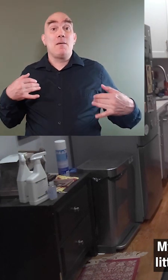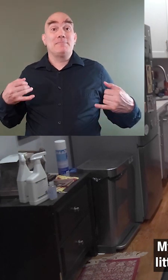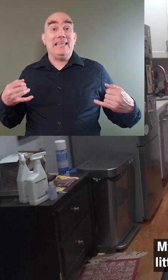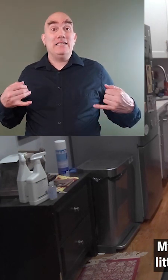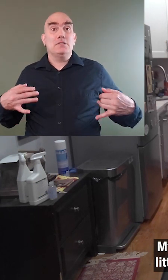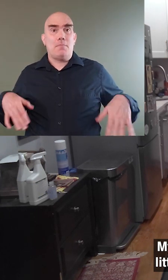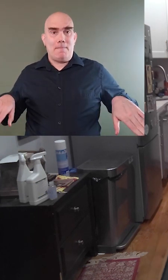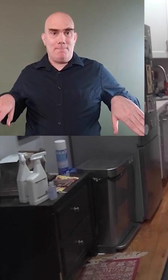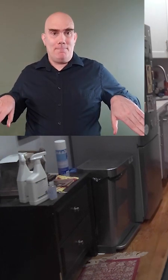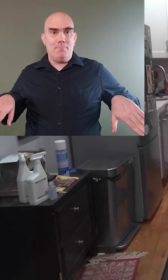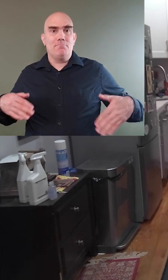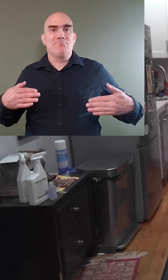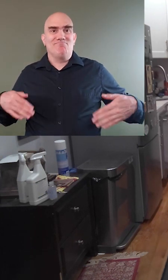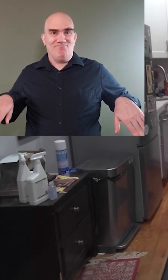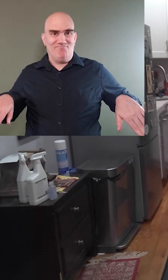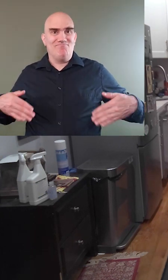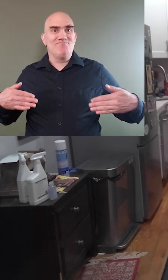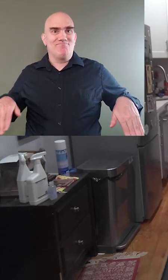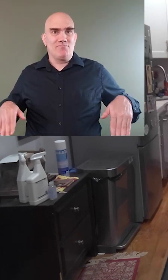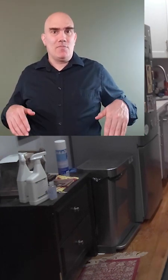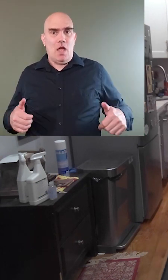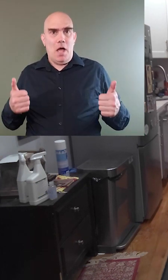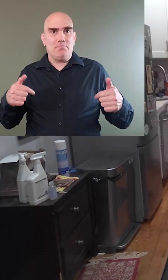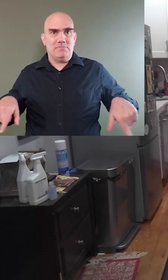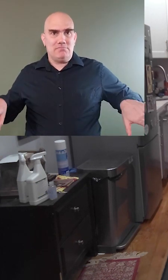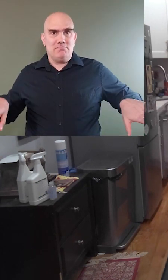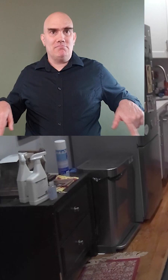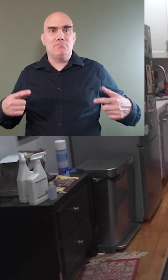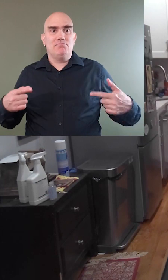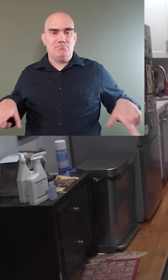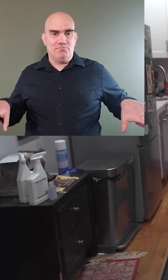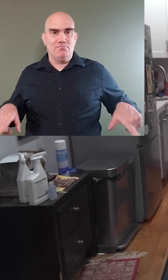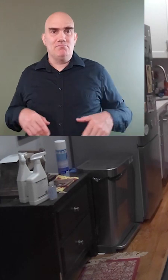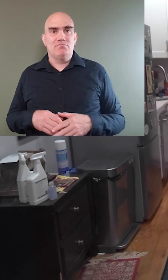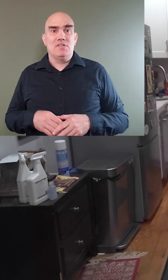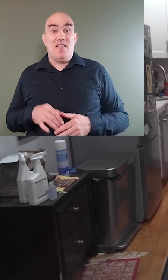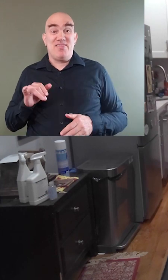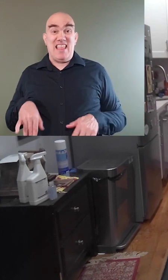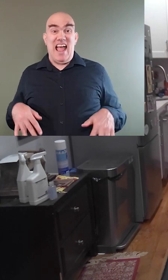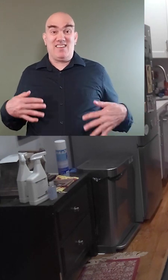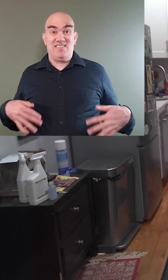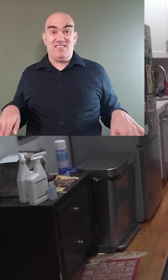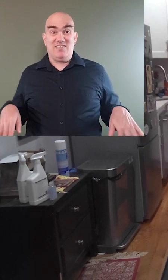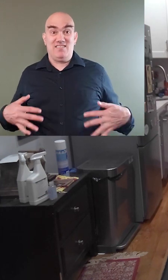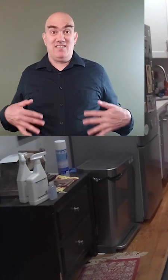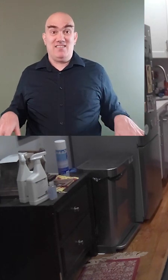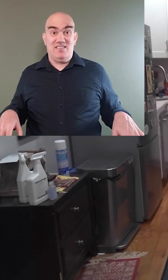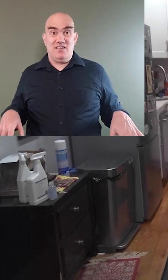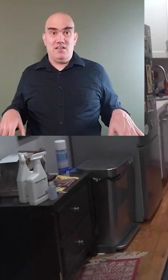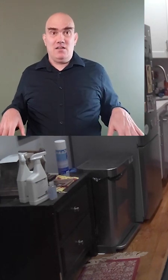hanging down. Thumbs come up, pinky fingers come up. It's this